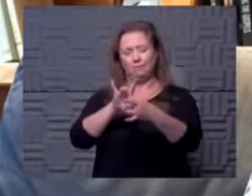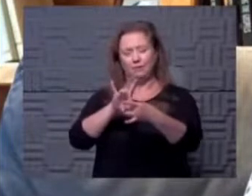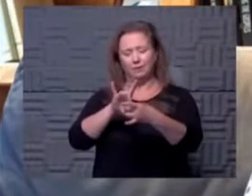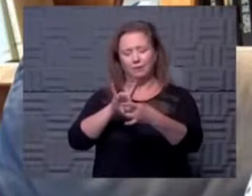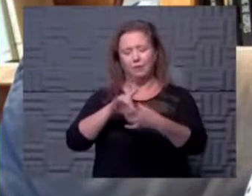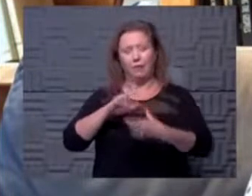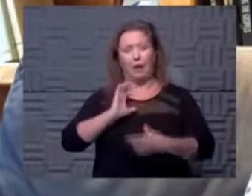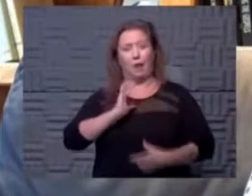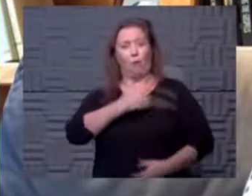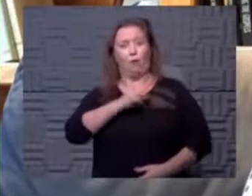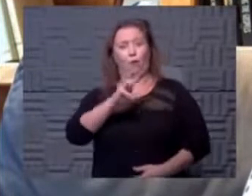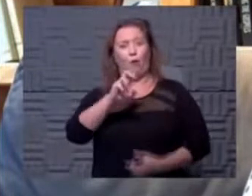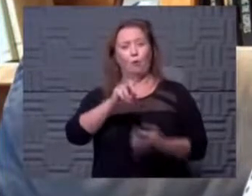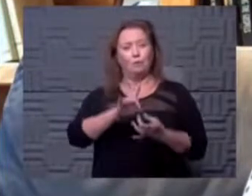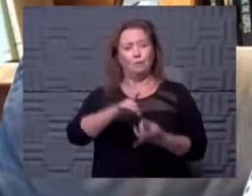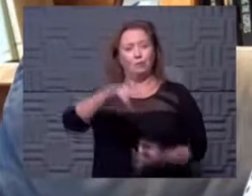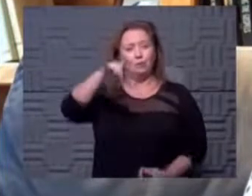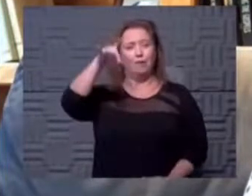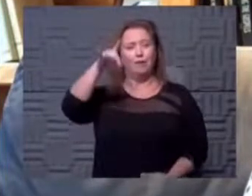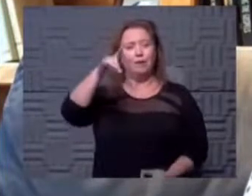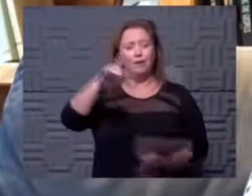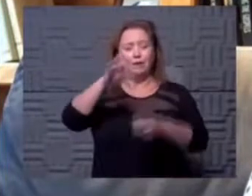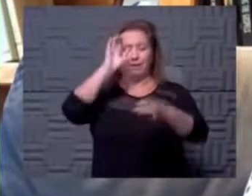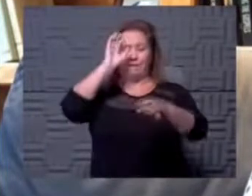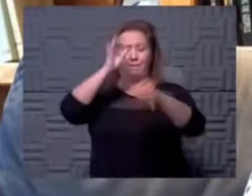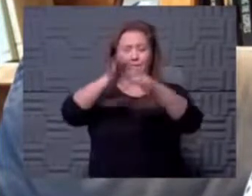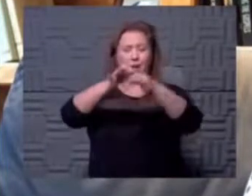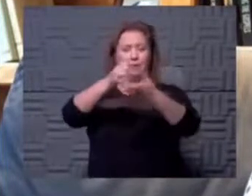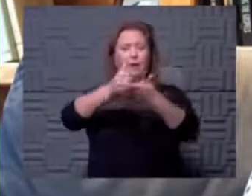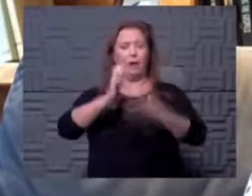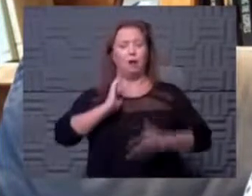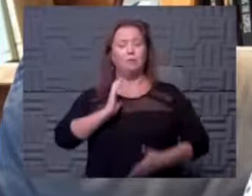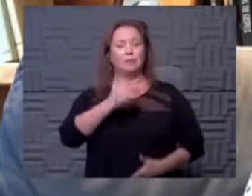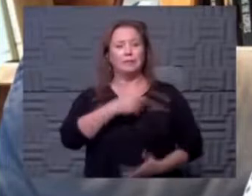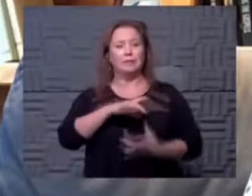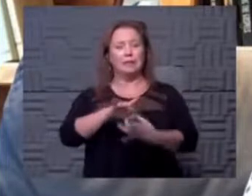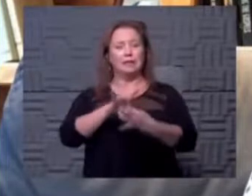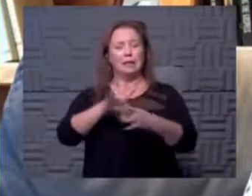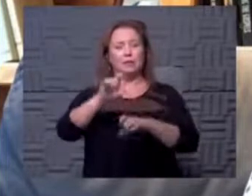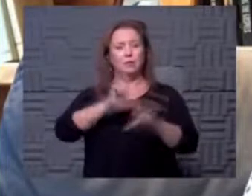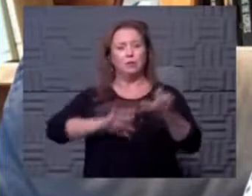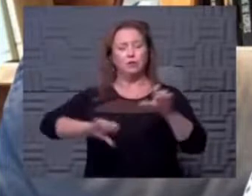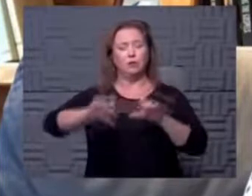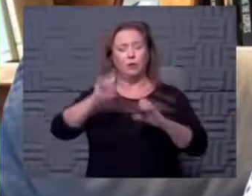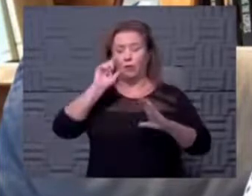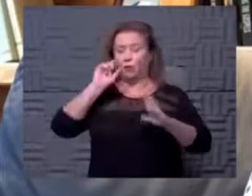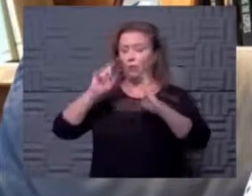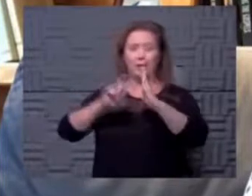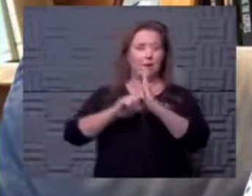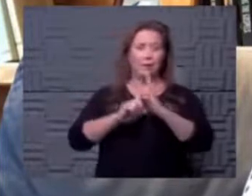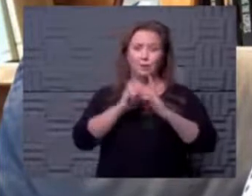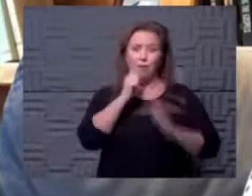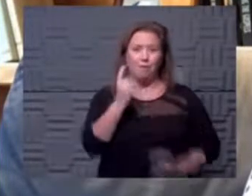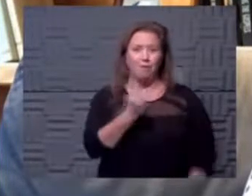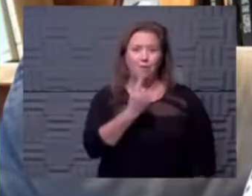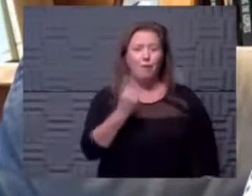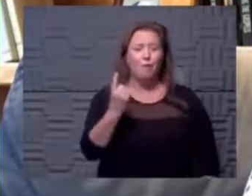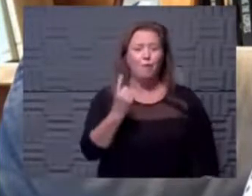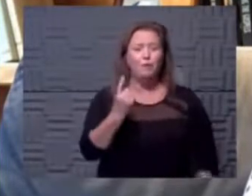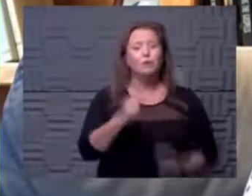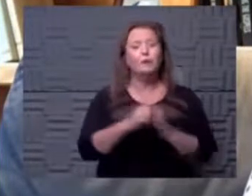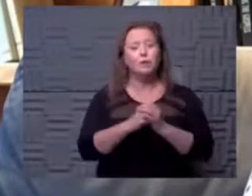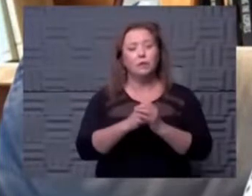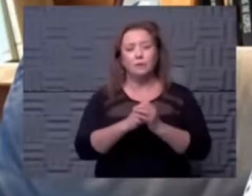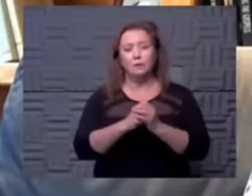our own spirituality. I think faith helps us connect with one another and to recognize we're not in this alone. And while